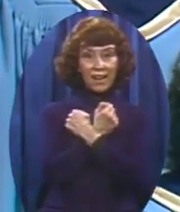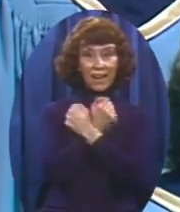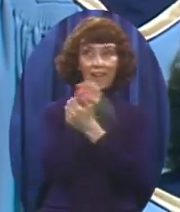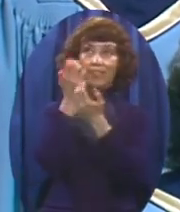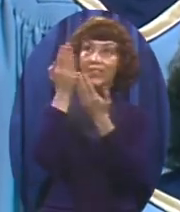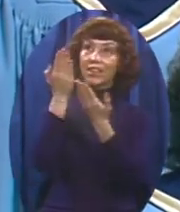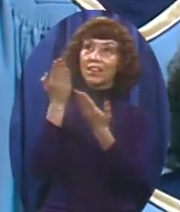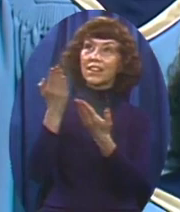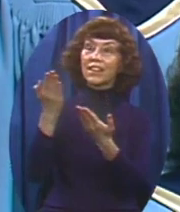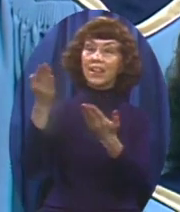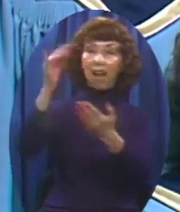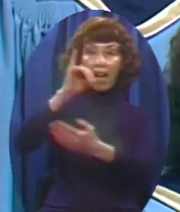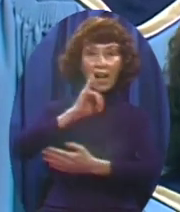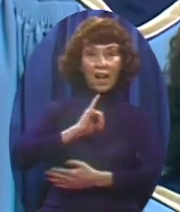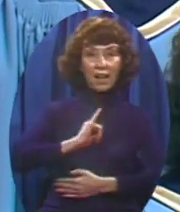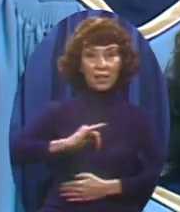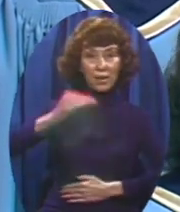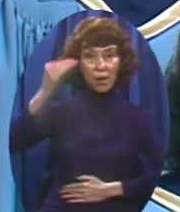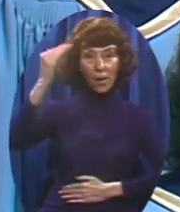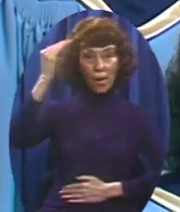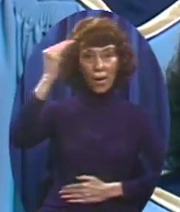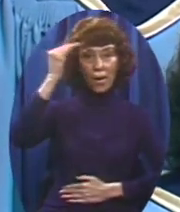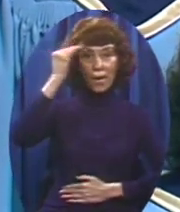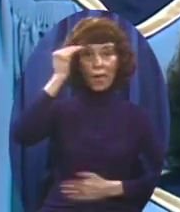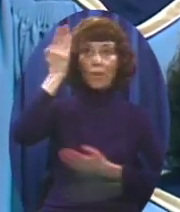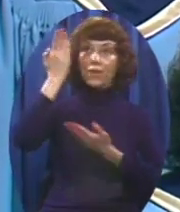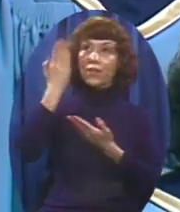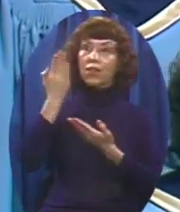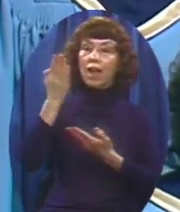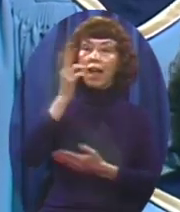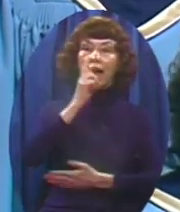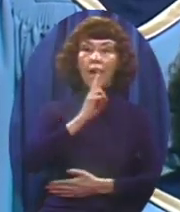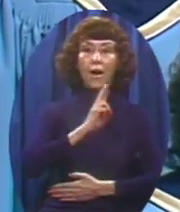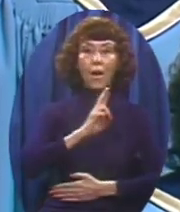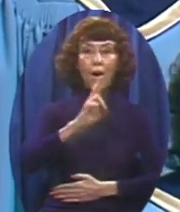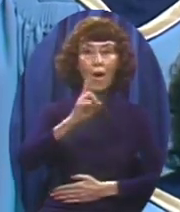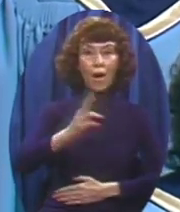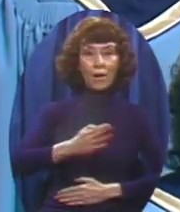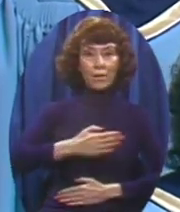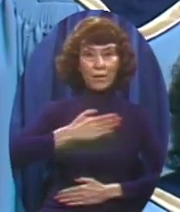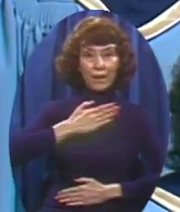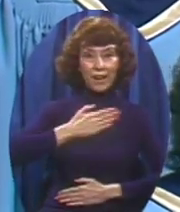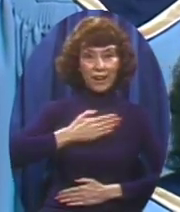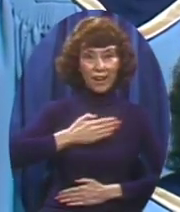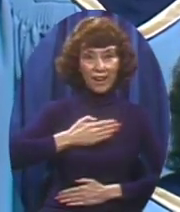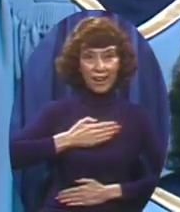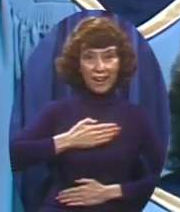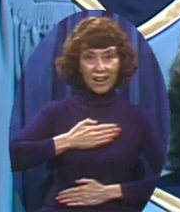Oh,